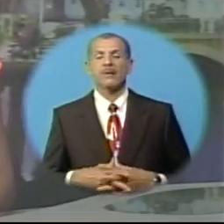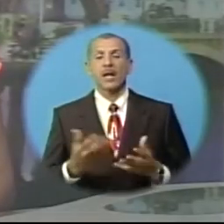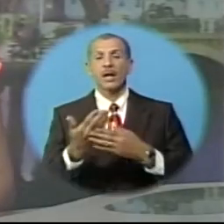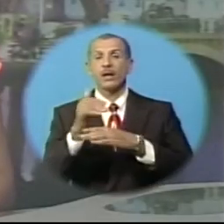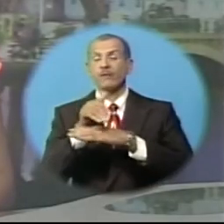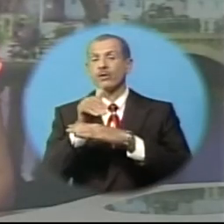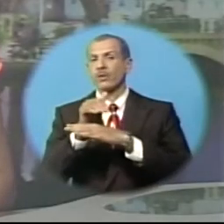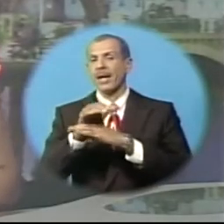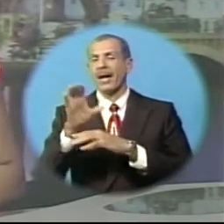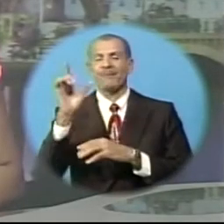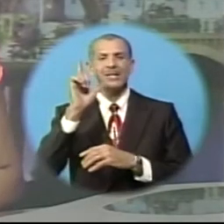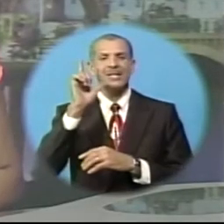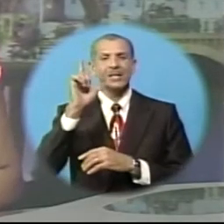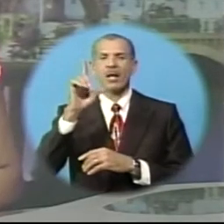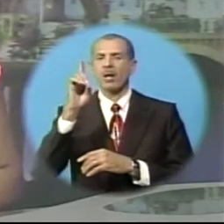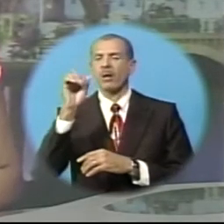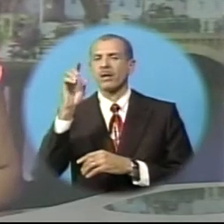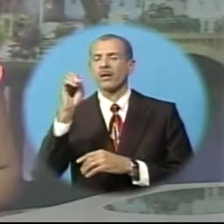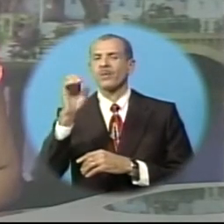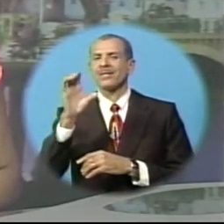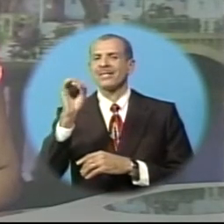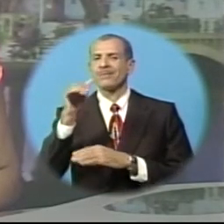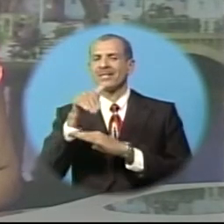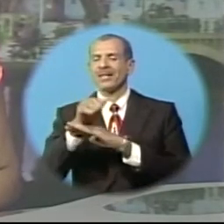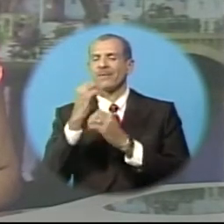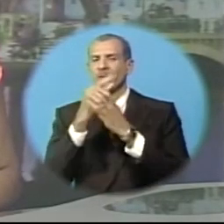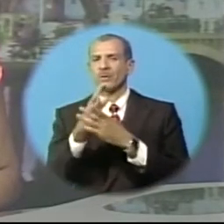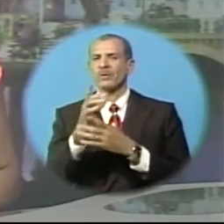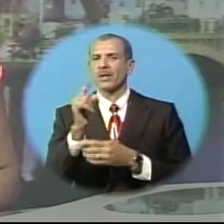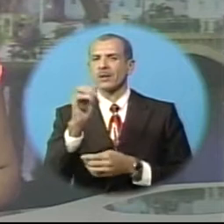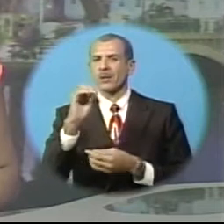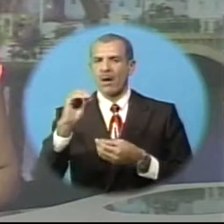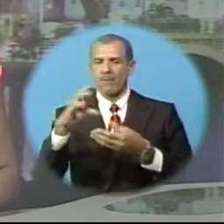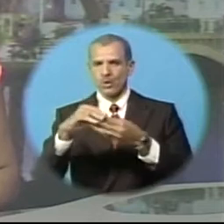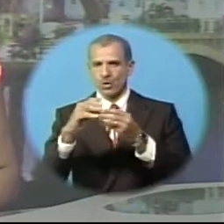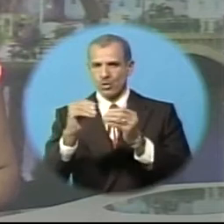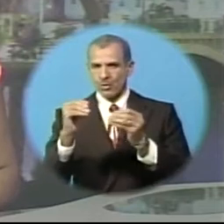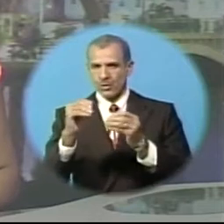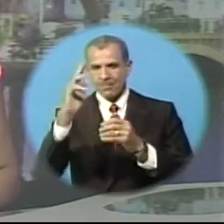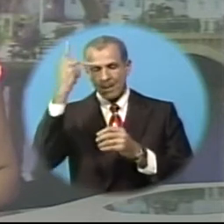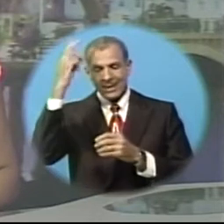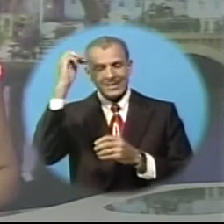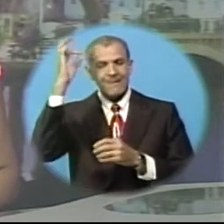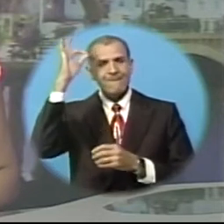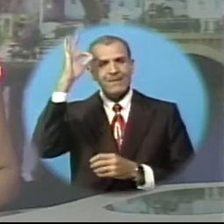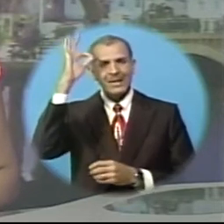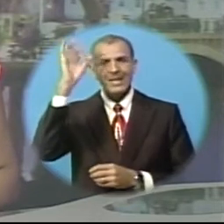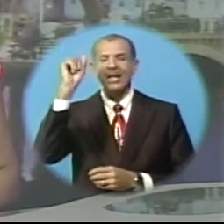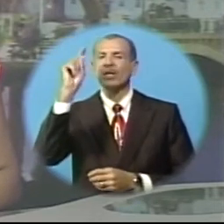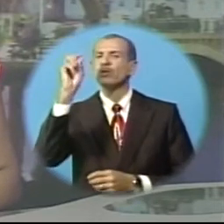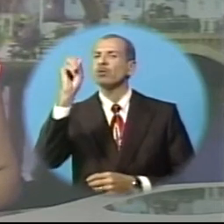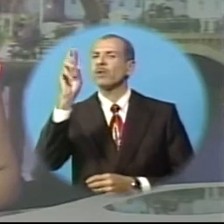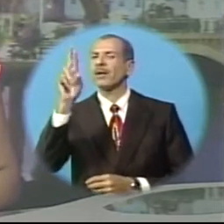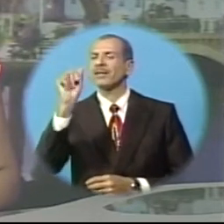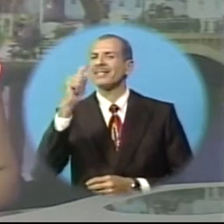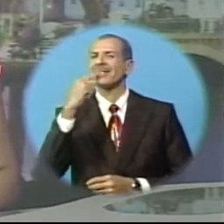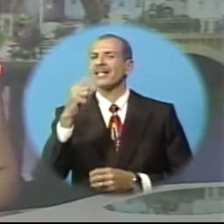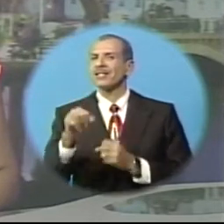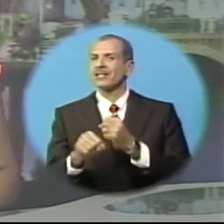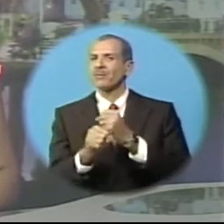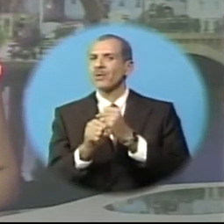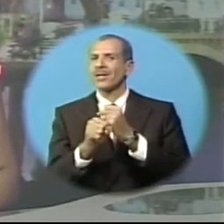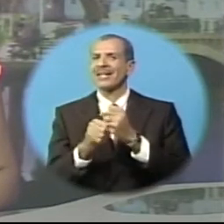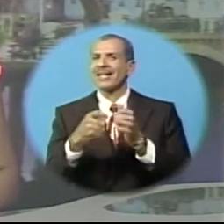And a very good evening to you. I'm Lisa Lord with the CBC Evening News and our top story. Prime Minister Fronell Stewart, in supporting the latest